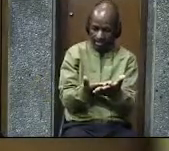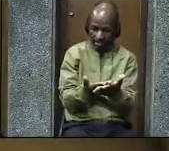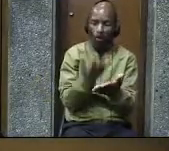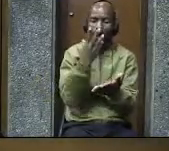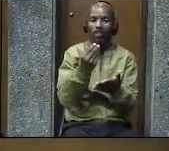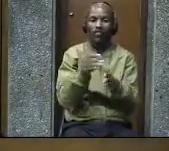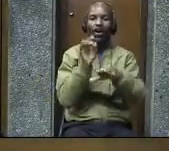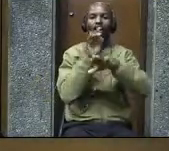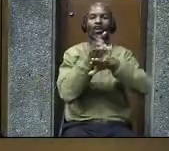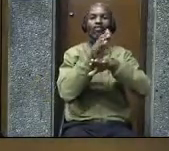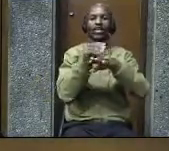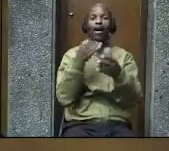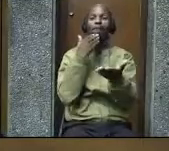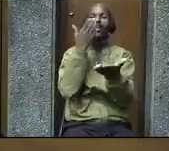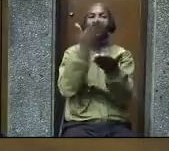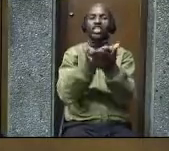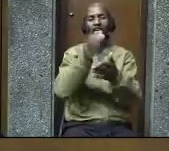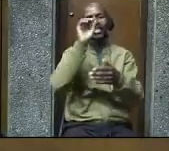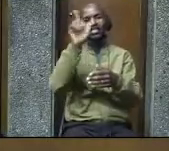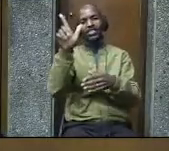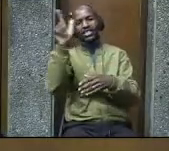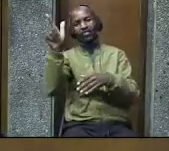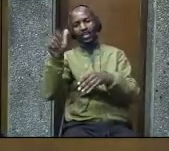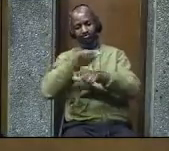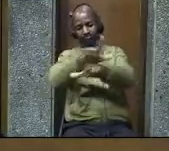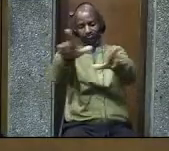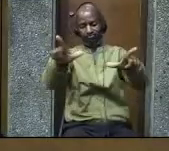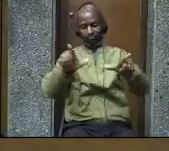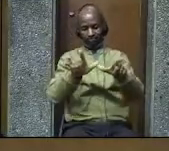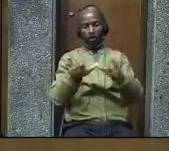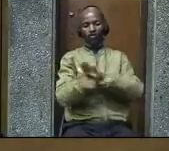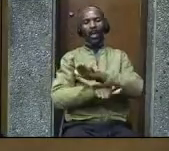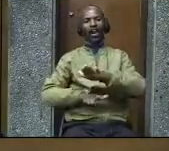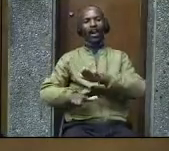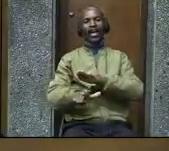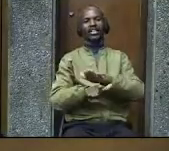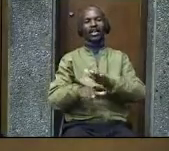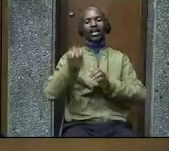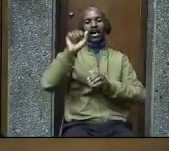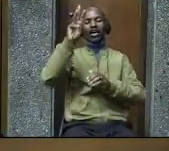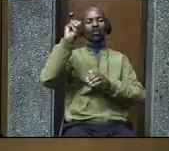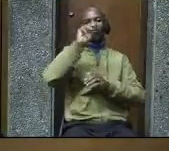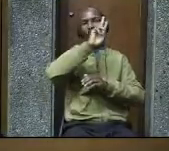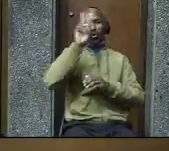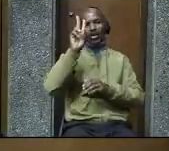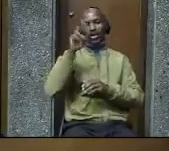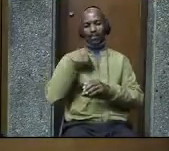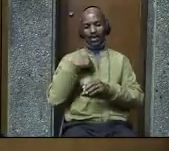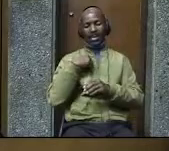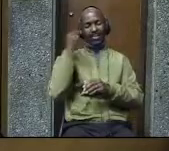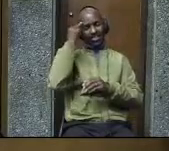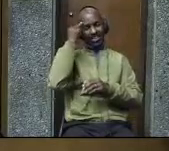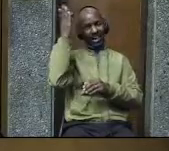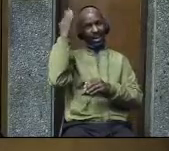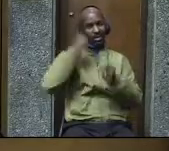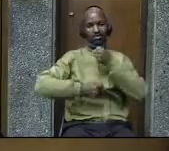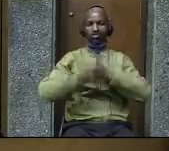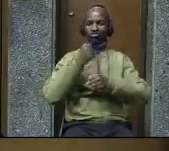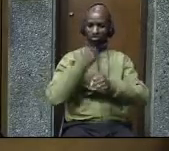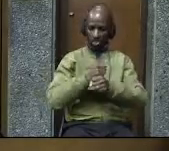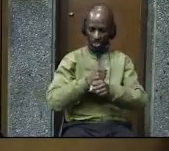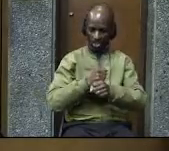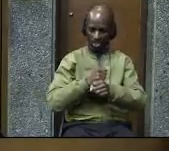an advert application of 77 hectares of a land in Mfulweni. I think it was last year